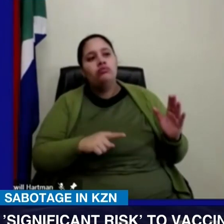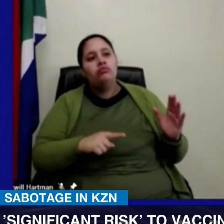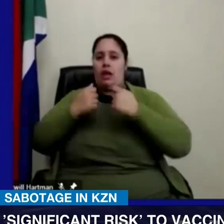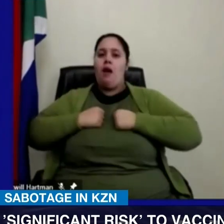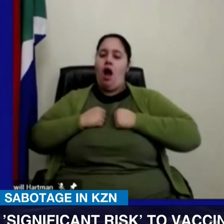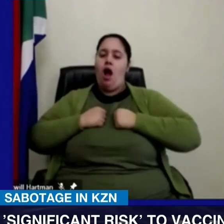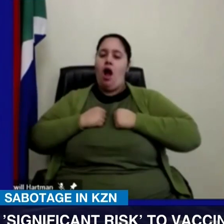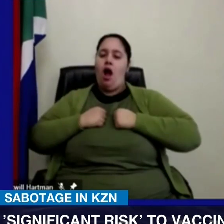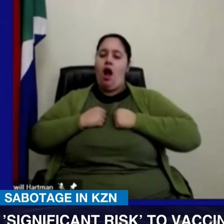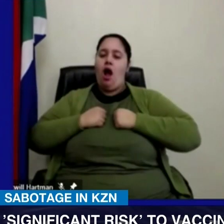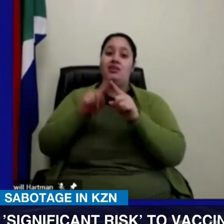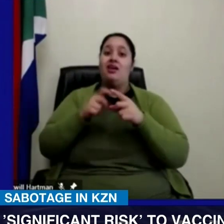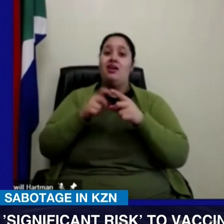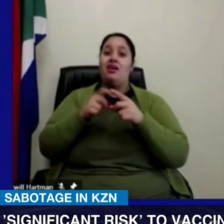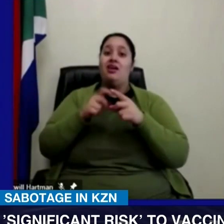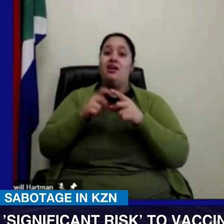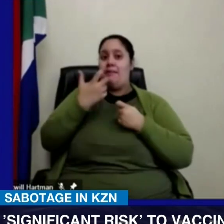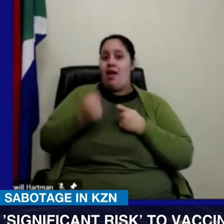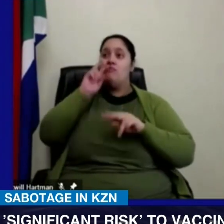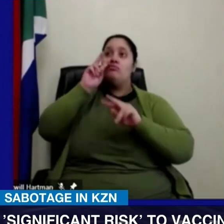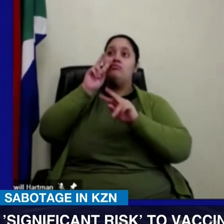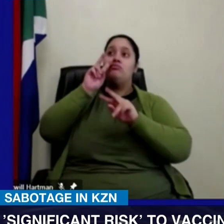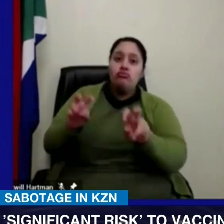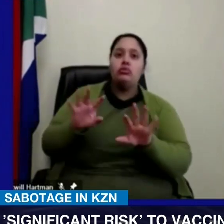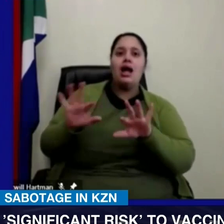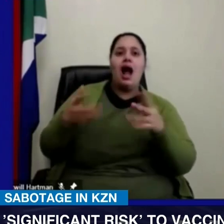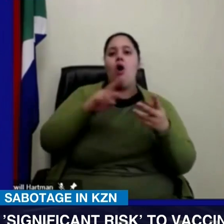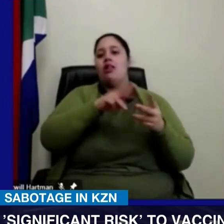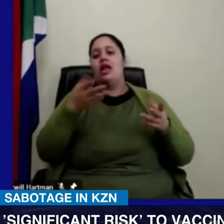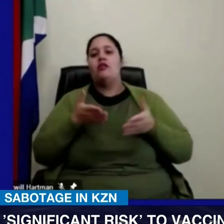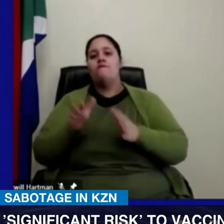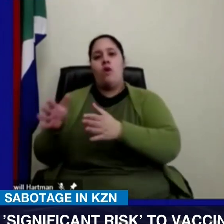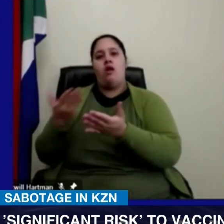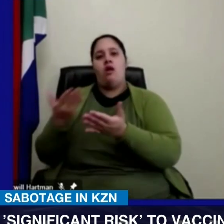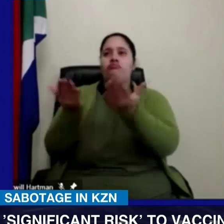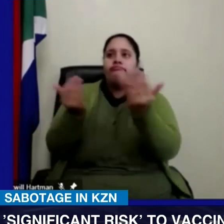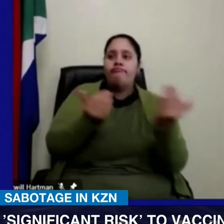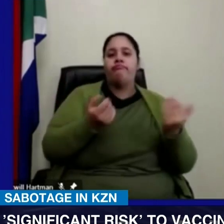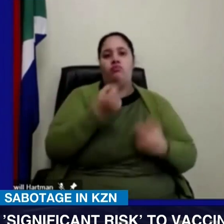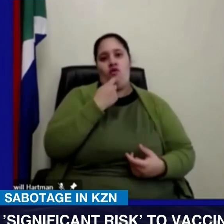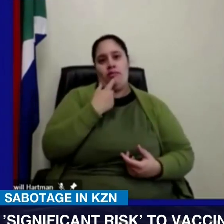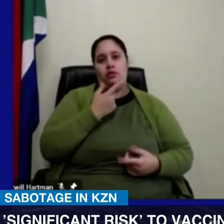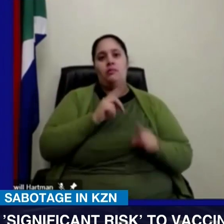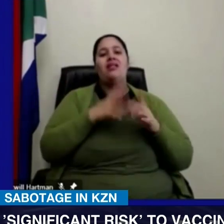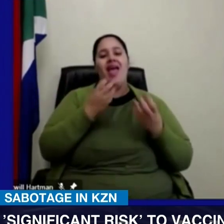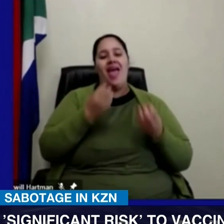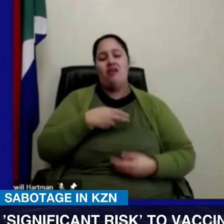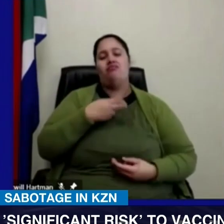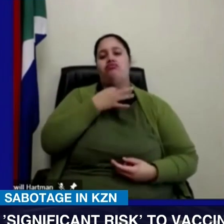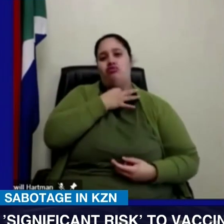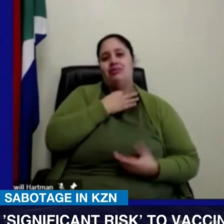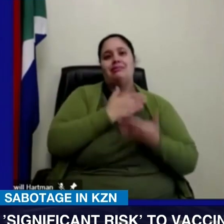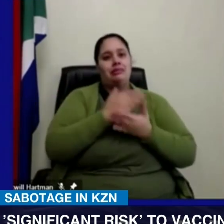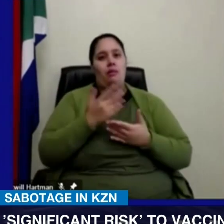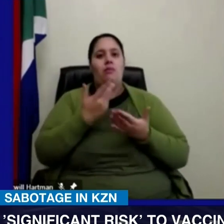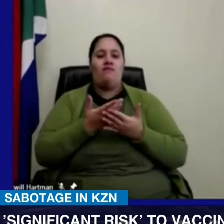Our pharmaceutical team is on top of it, also looking at alternatives. But it is there are significant risks for the entire